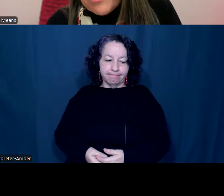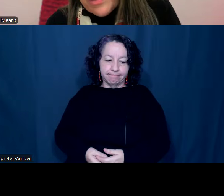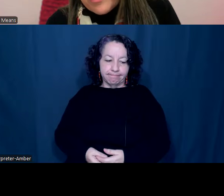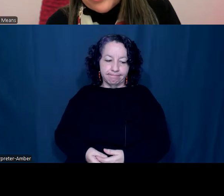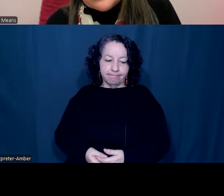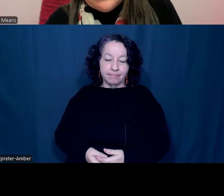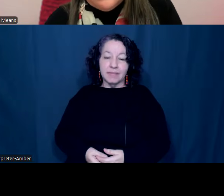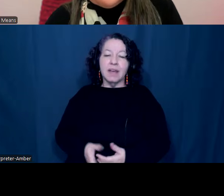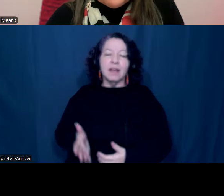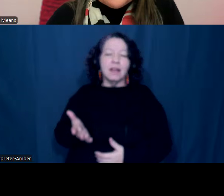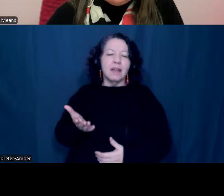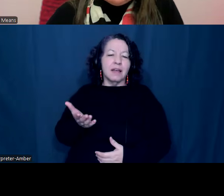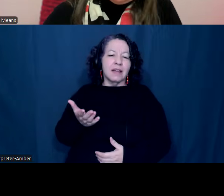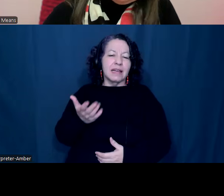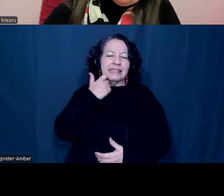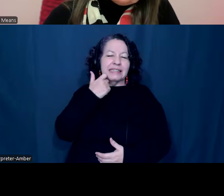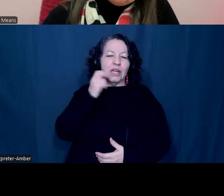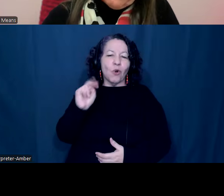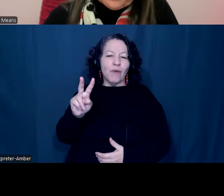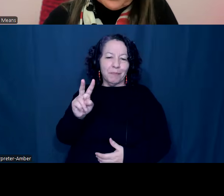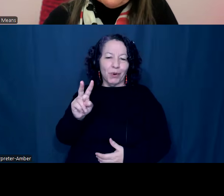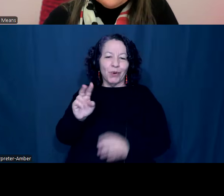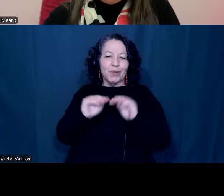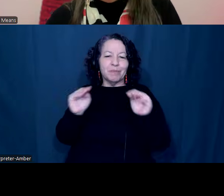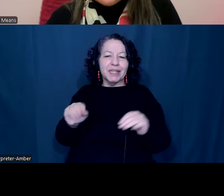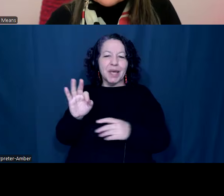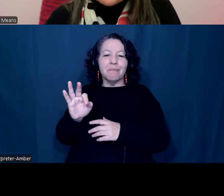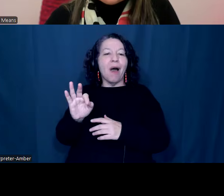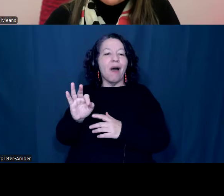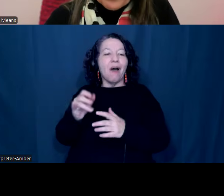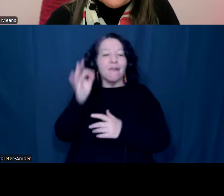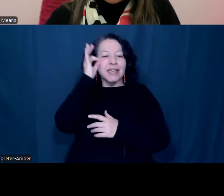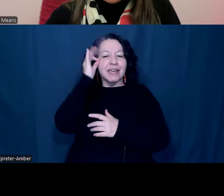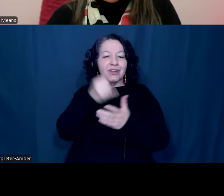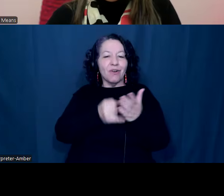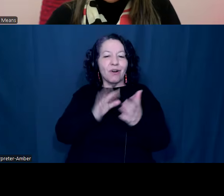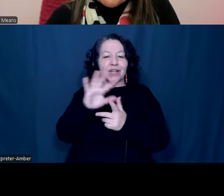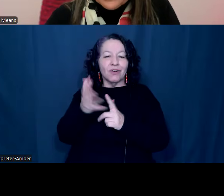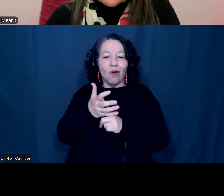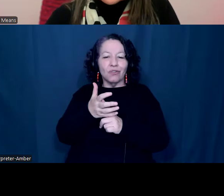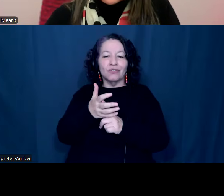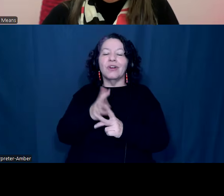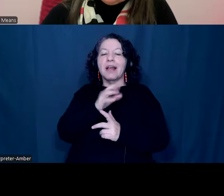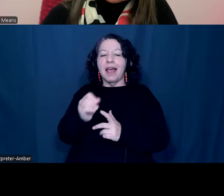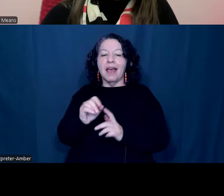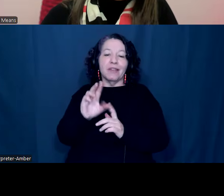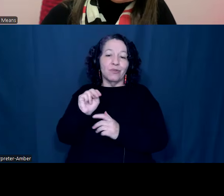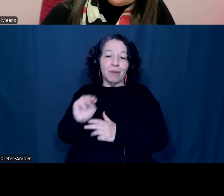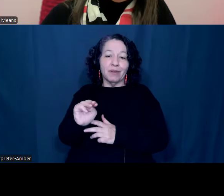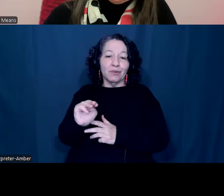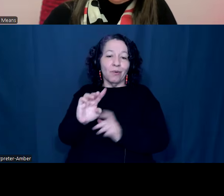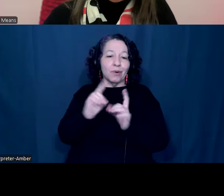Last November, the Museum of Indian Arts and Culture and the New Mexico Department of Cultural Affairs hosted